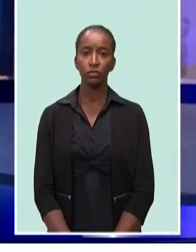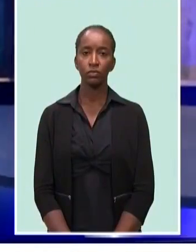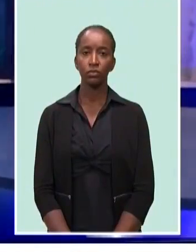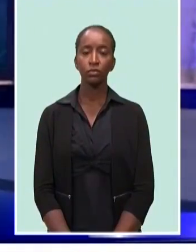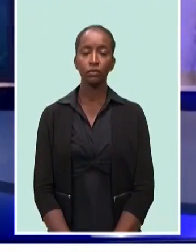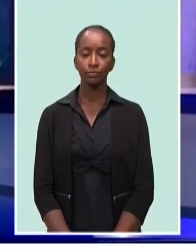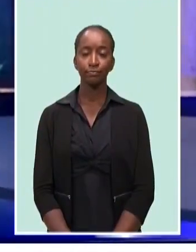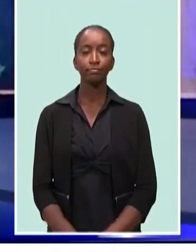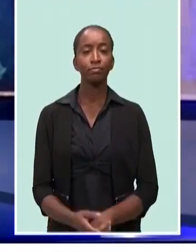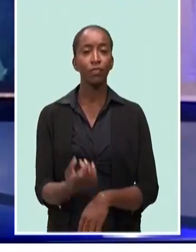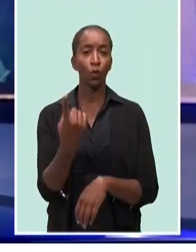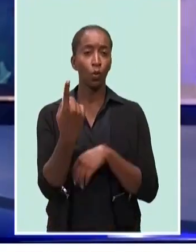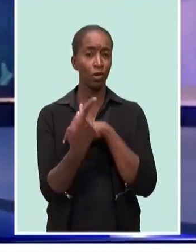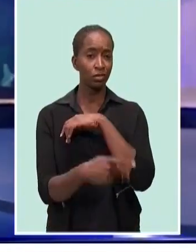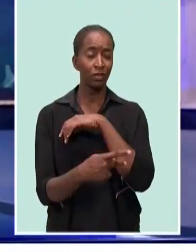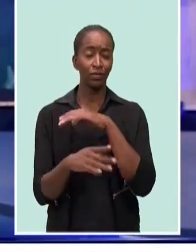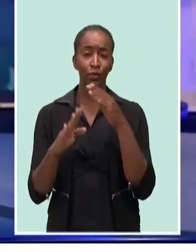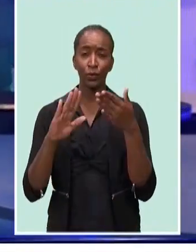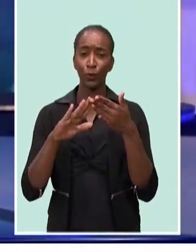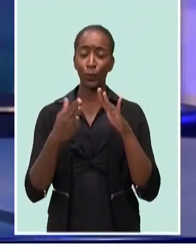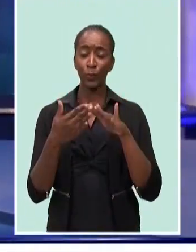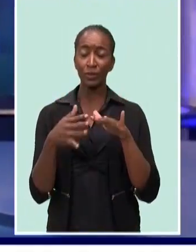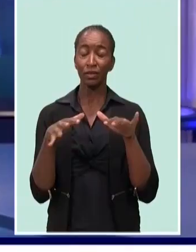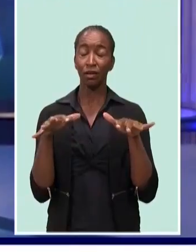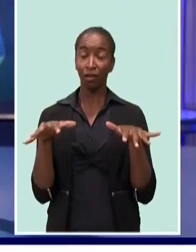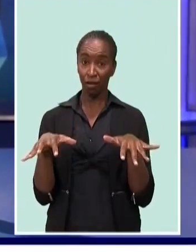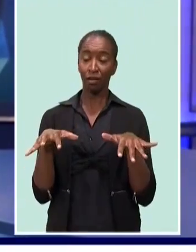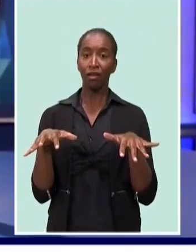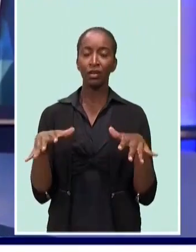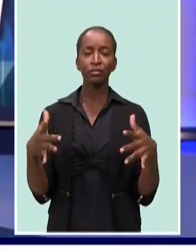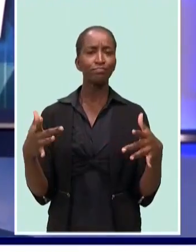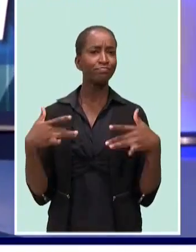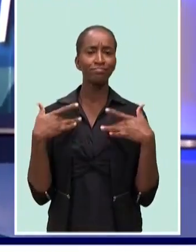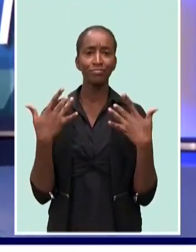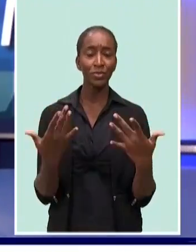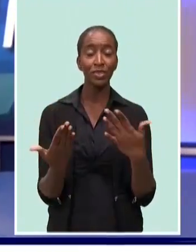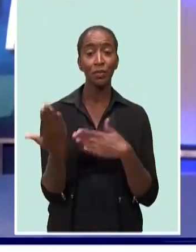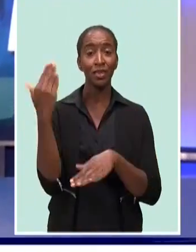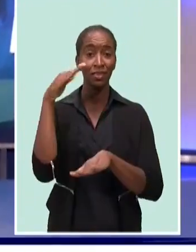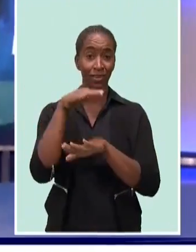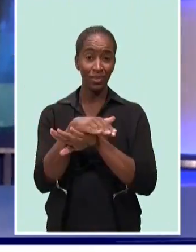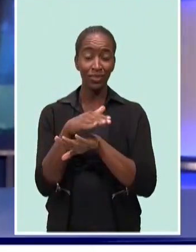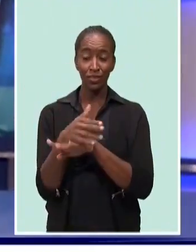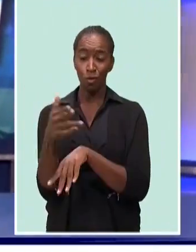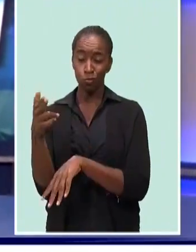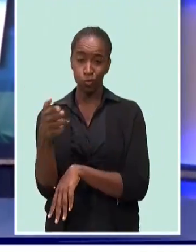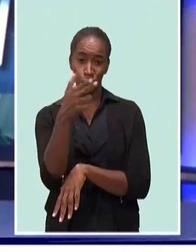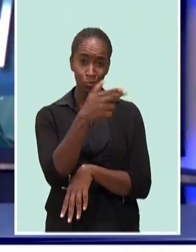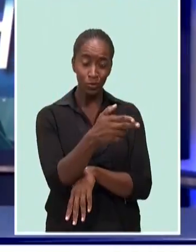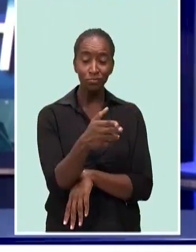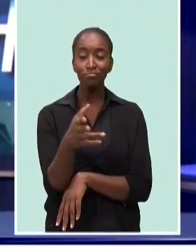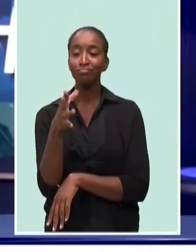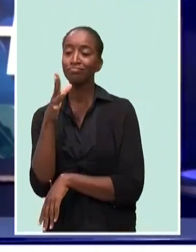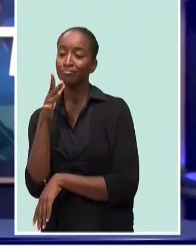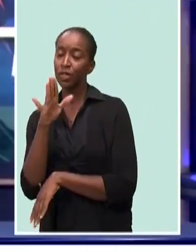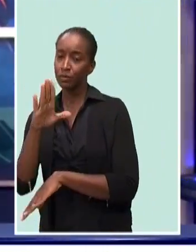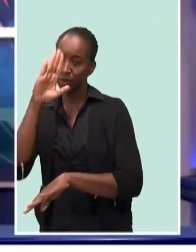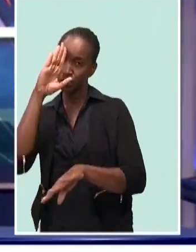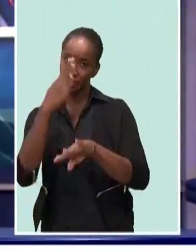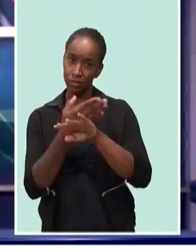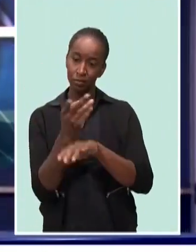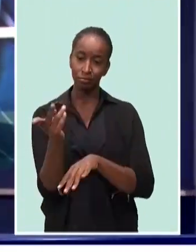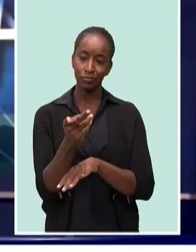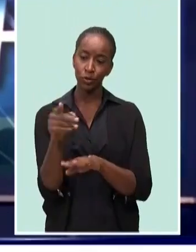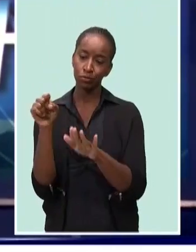In our top story, a St. Philip community is in shock following last night's shooting, which claimed the lives of a mother and son. Now, the